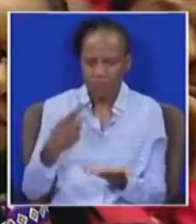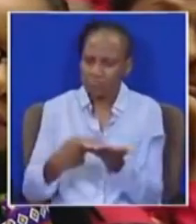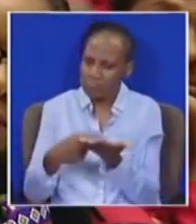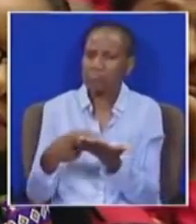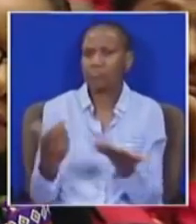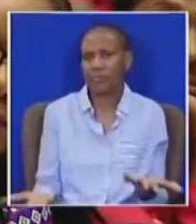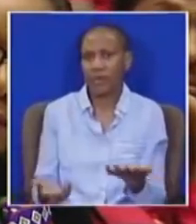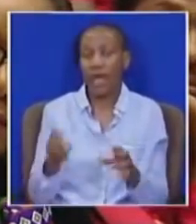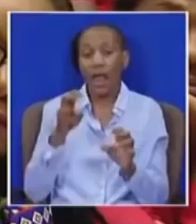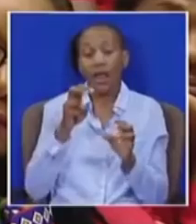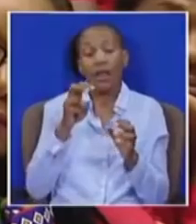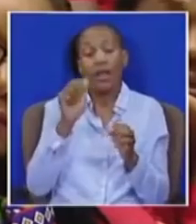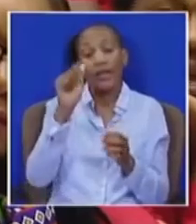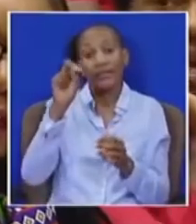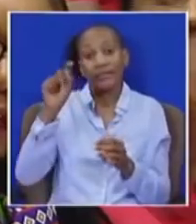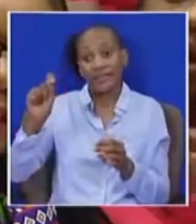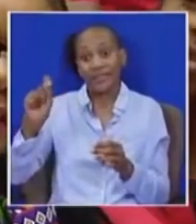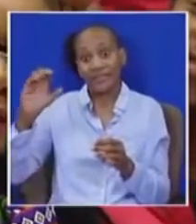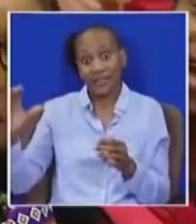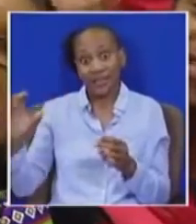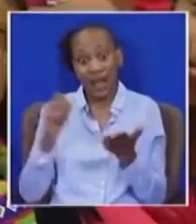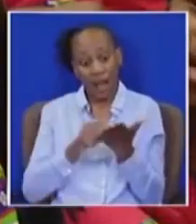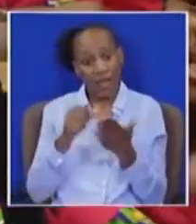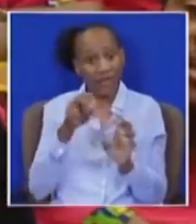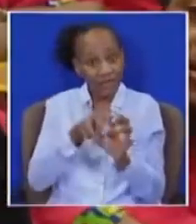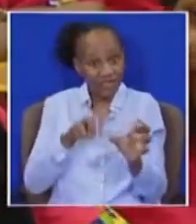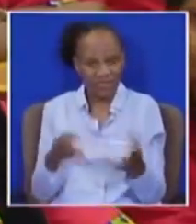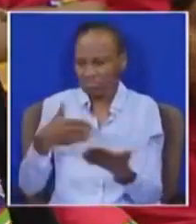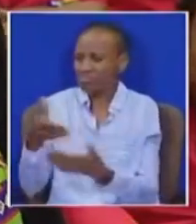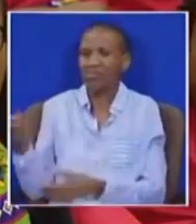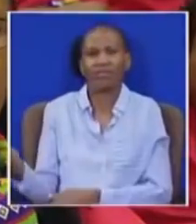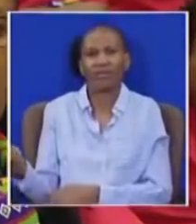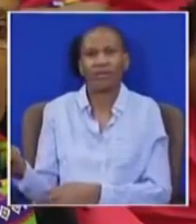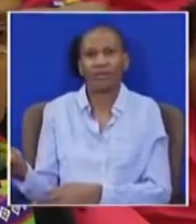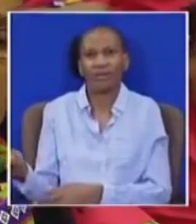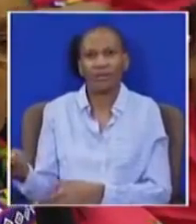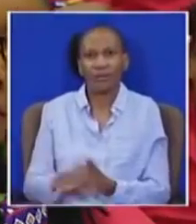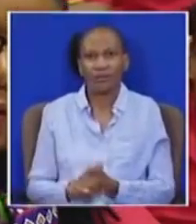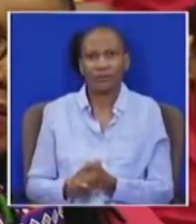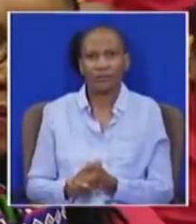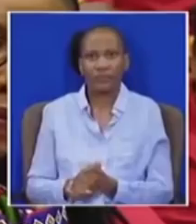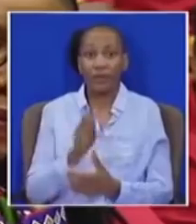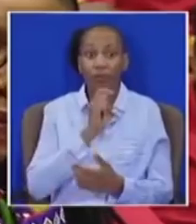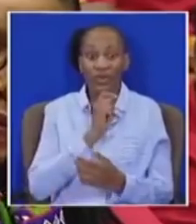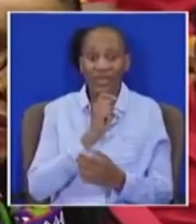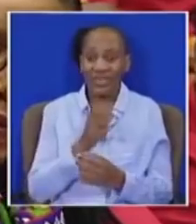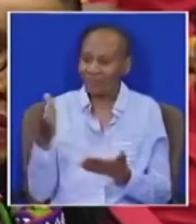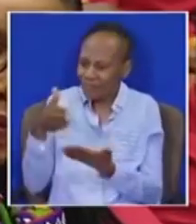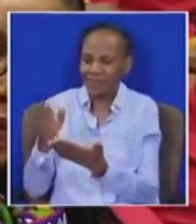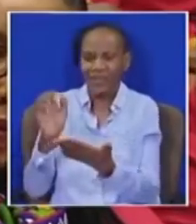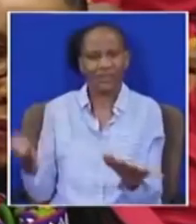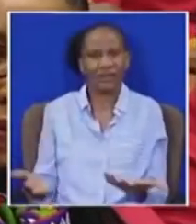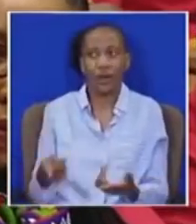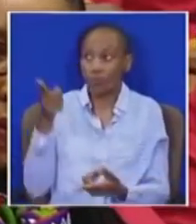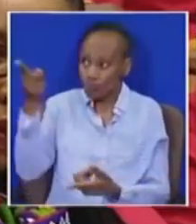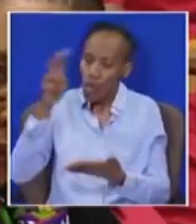not published in the ATC. We request at least it was not there in the morning report. Can you read it for